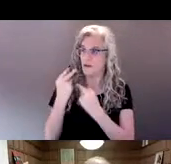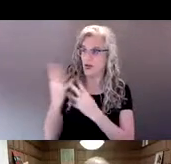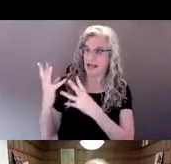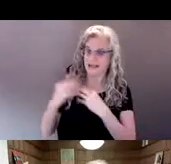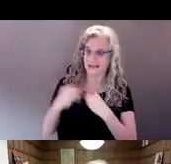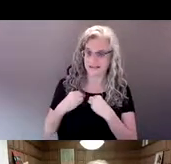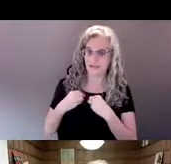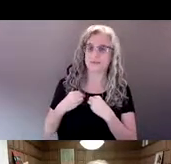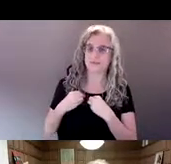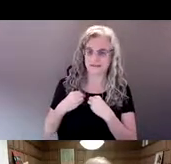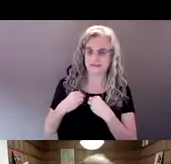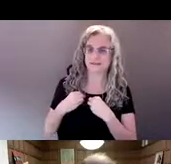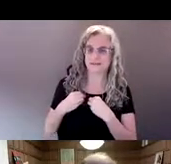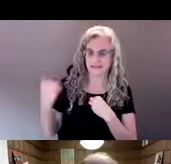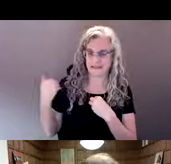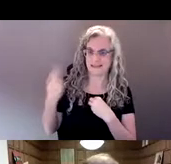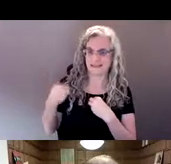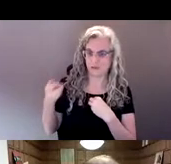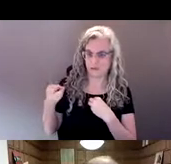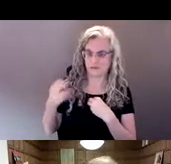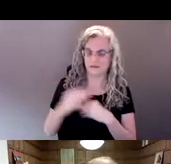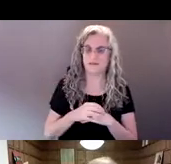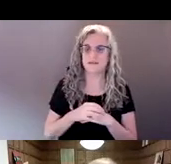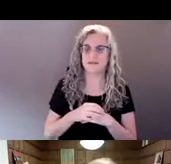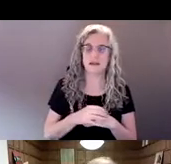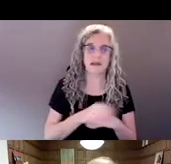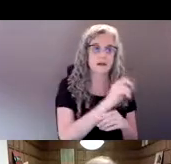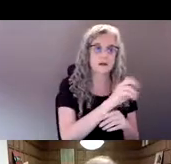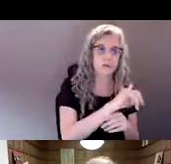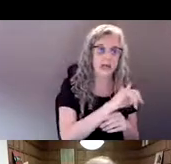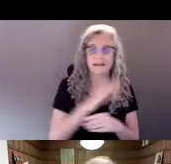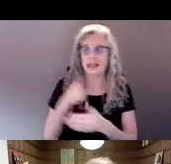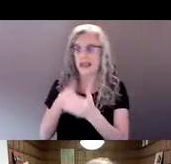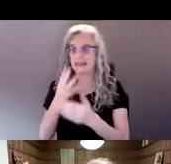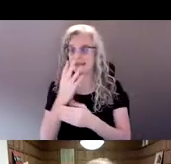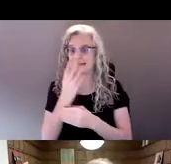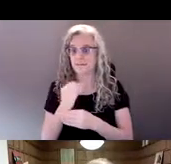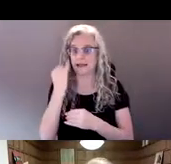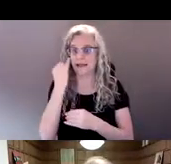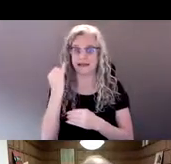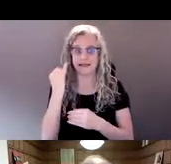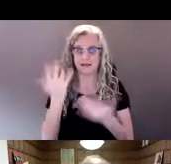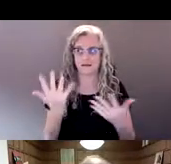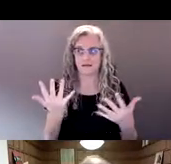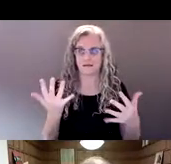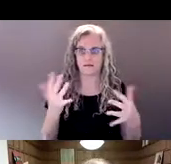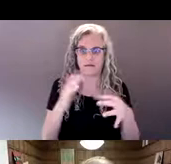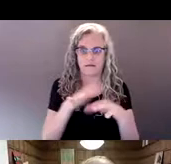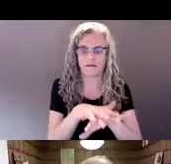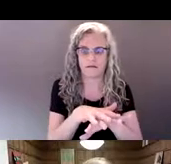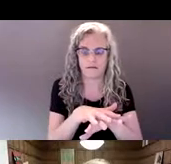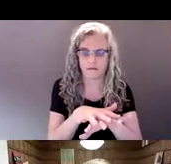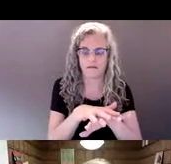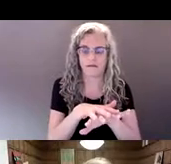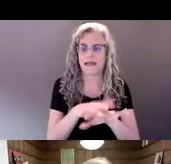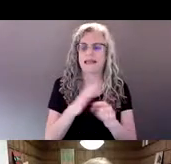between reality and anti-Semitic ideas has proven very hard to detect for even the subtlest lovers